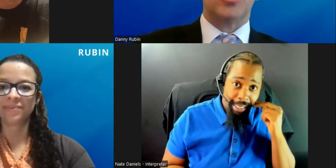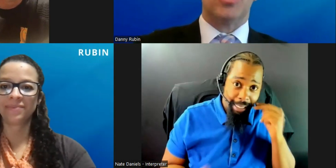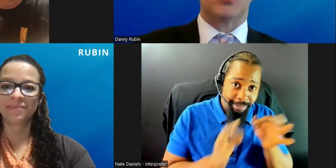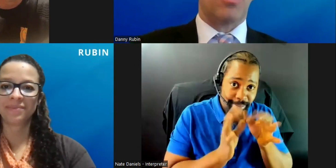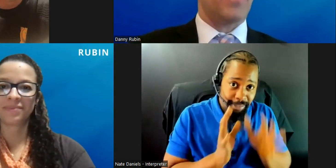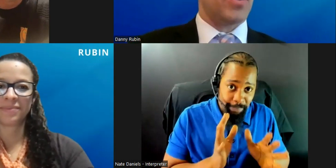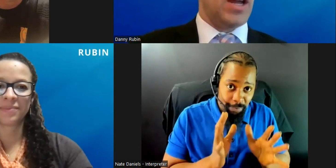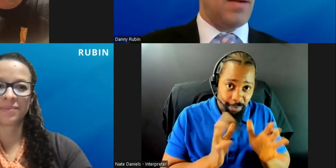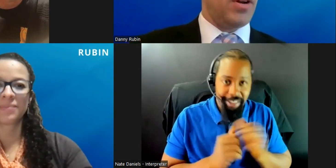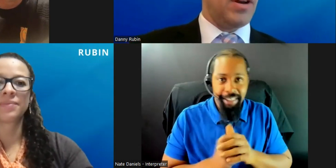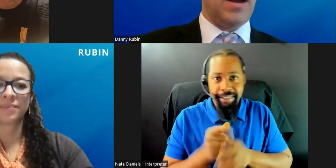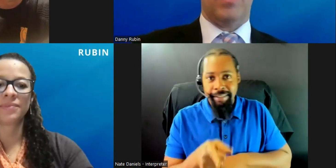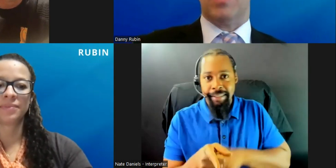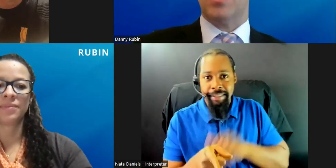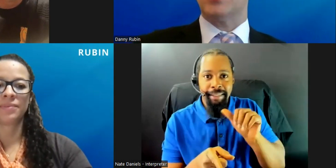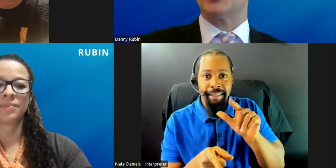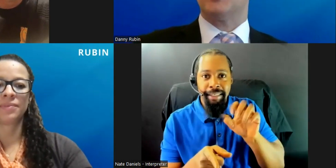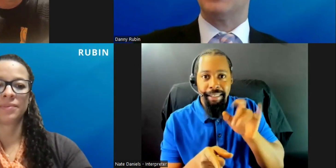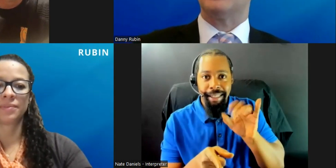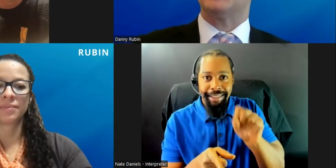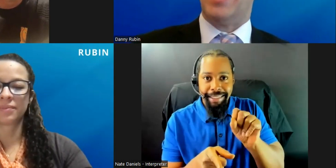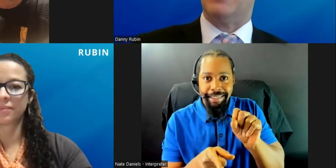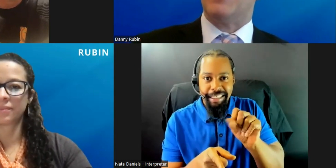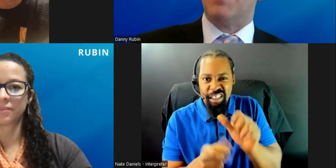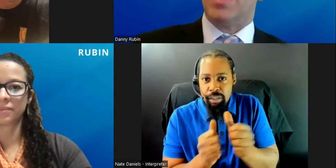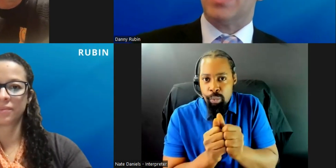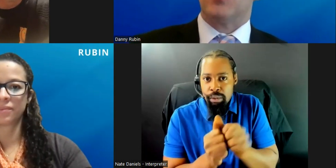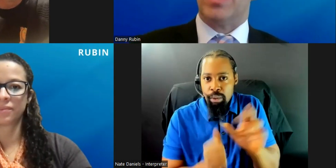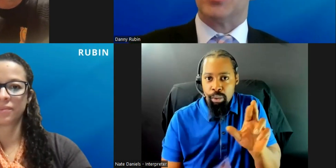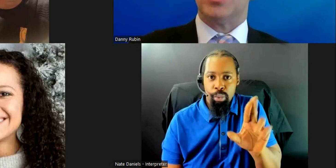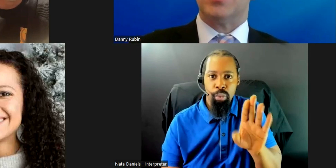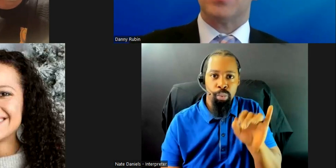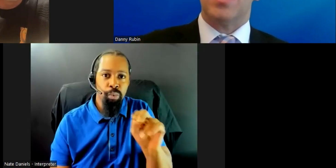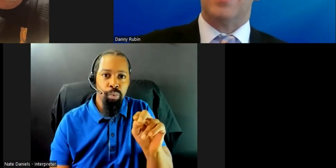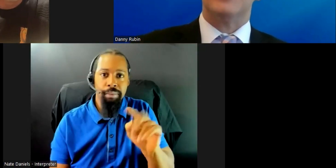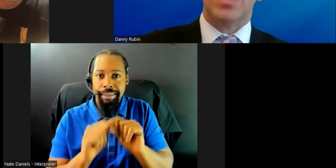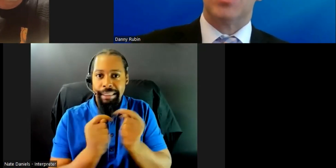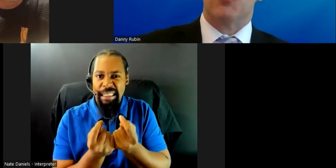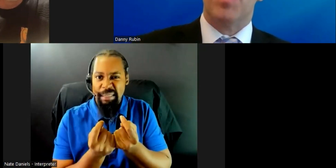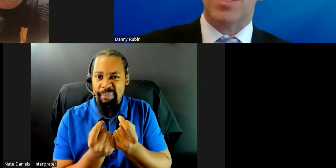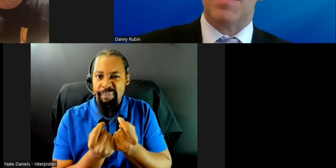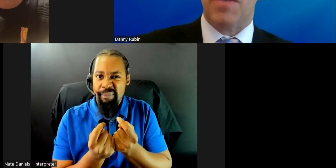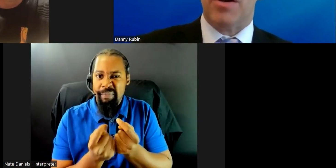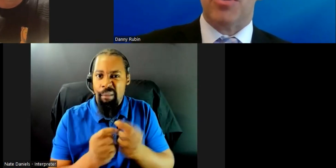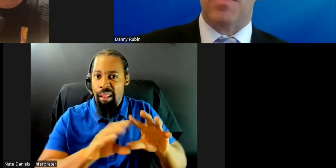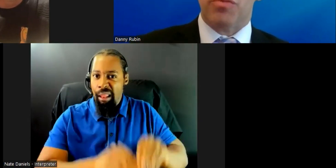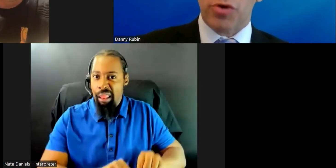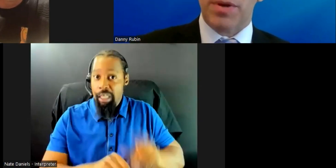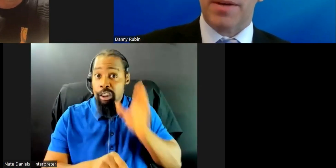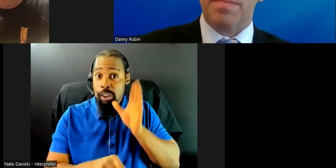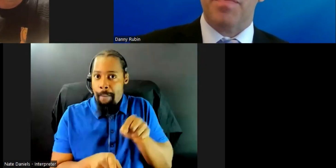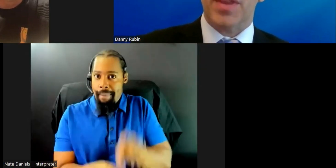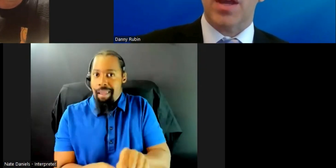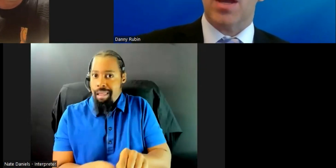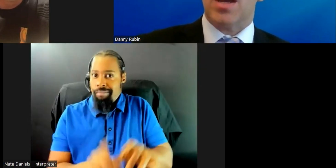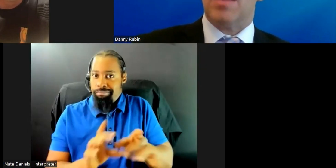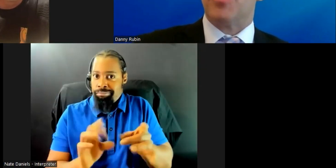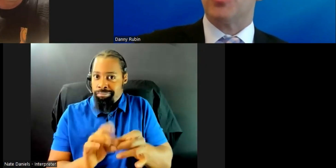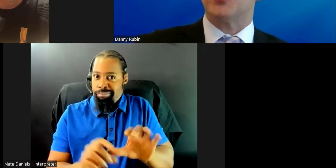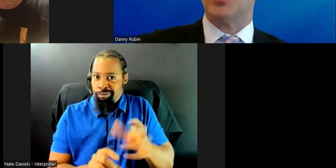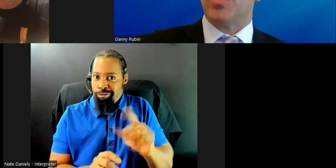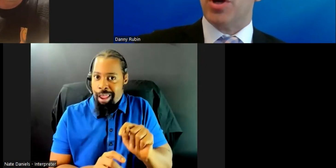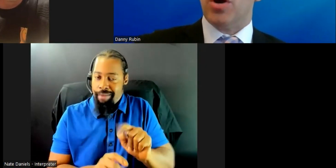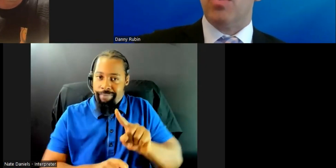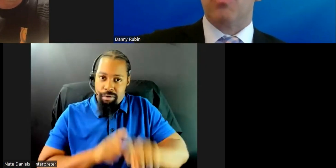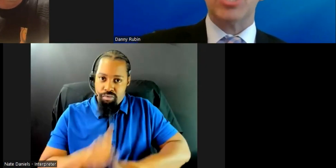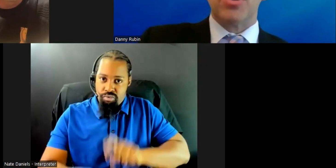team. Alexis, you can turn off your camera now, and she'll be in the chat if anybody has questions. I'm Danny Rubin. I'm the founder of Rubin. And